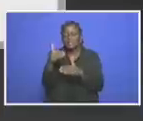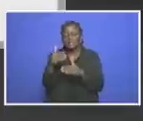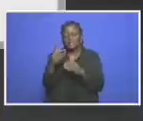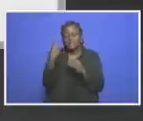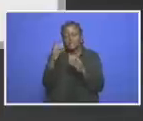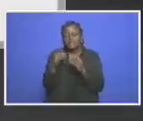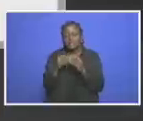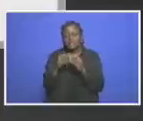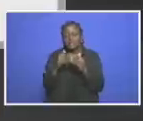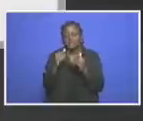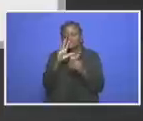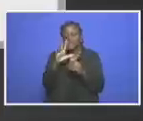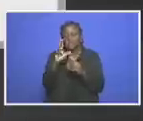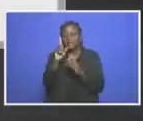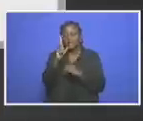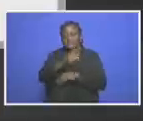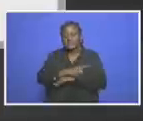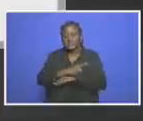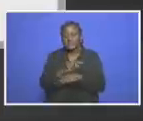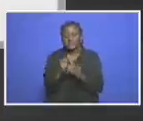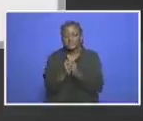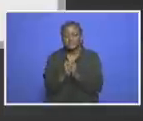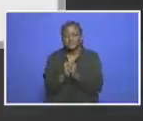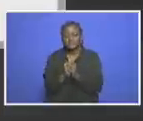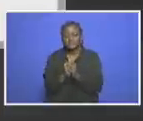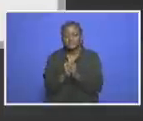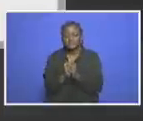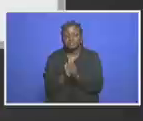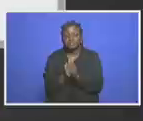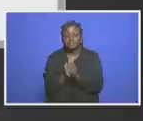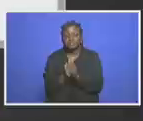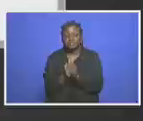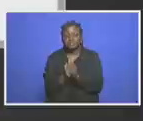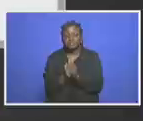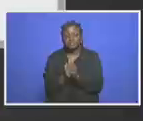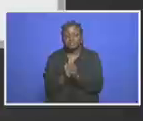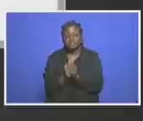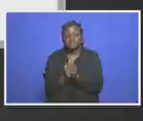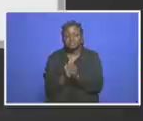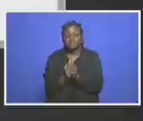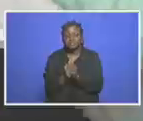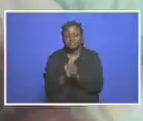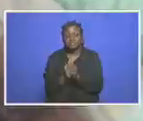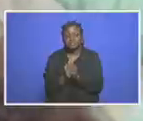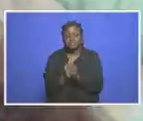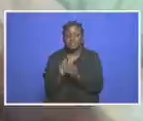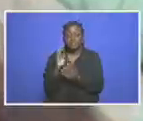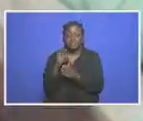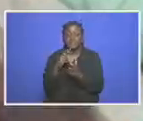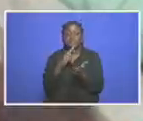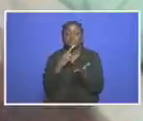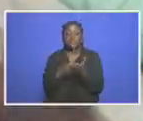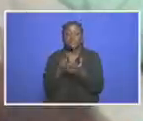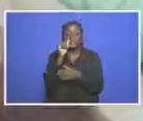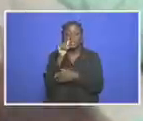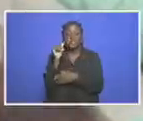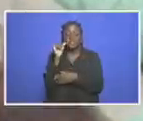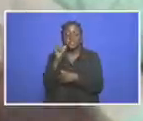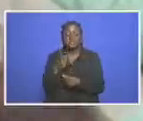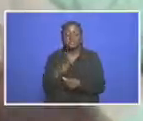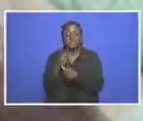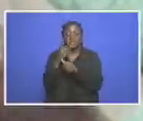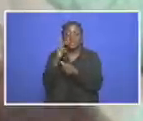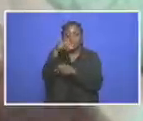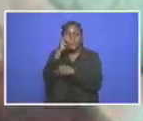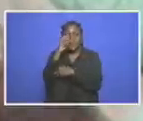required to pay a fee of $70 for travel visas. We reported yesterday that Deputy Prime Minister Yomo